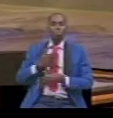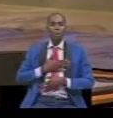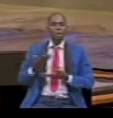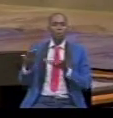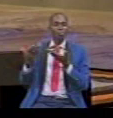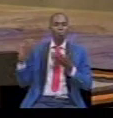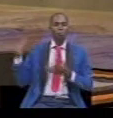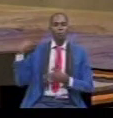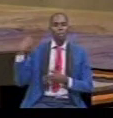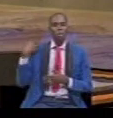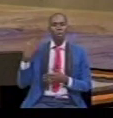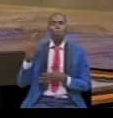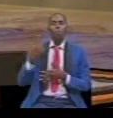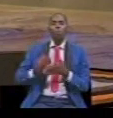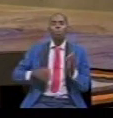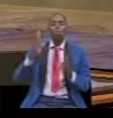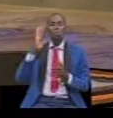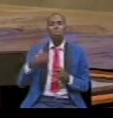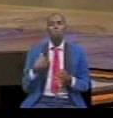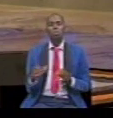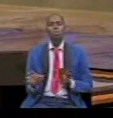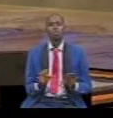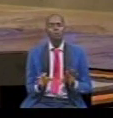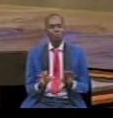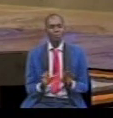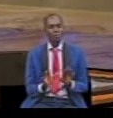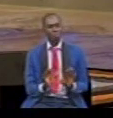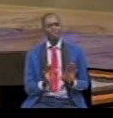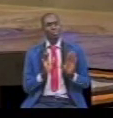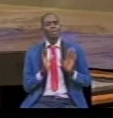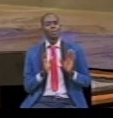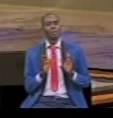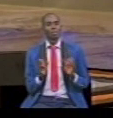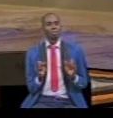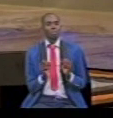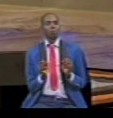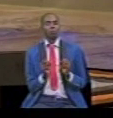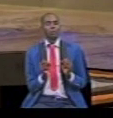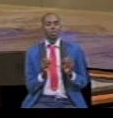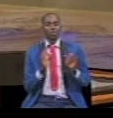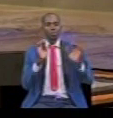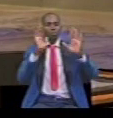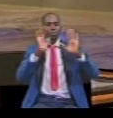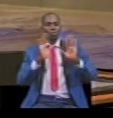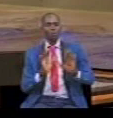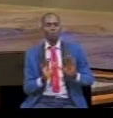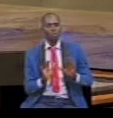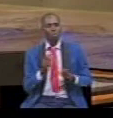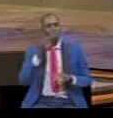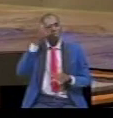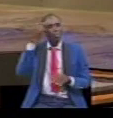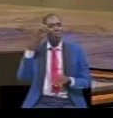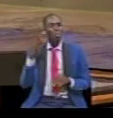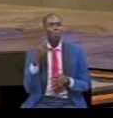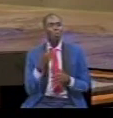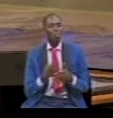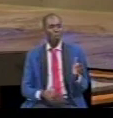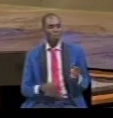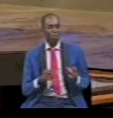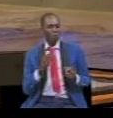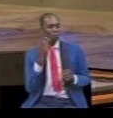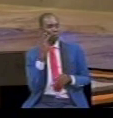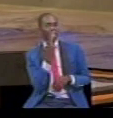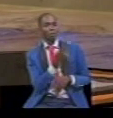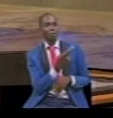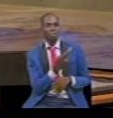we do? Panic, fear, torment. Because of what he saw,